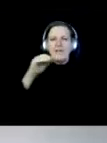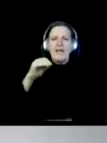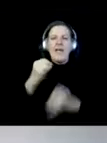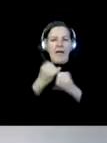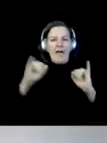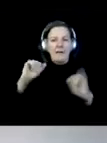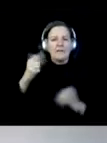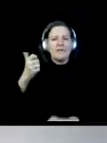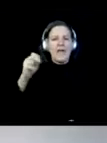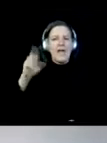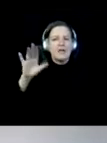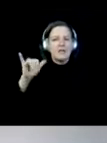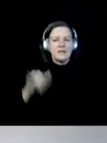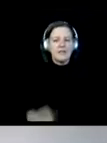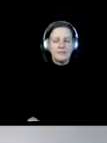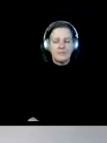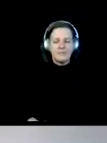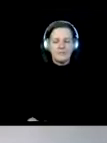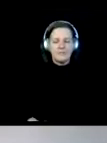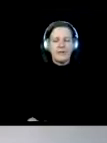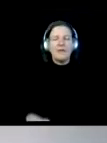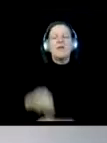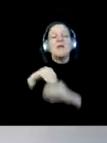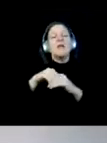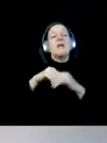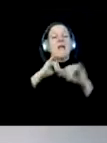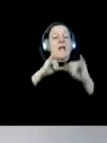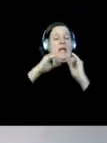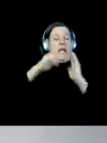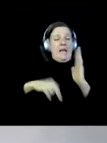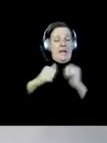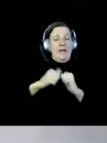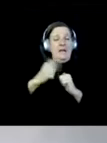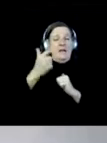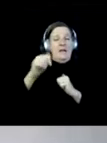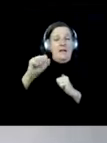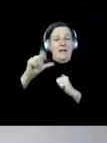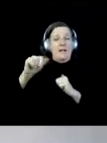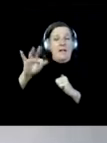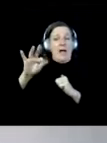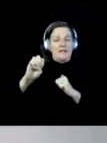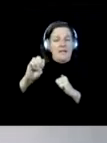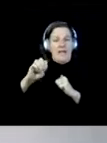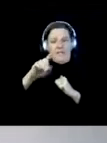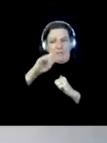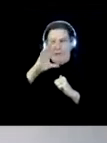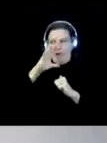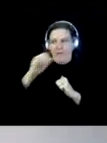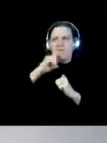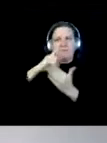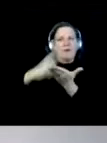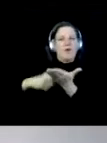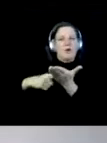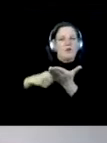an interview that I read with you, the term Glass Life was appealing to you because it spoke to the fragility of life and the attachment to